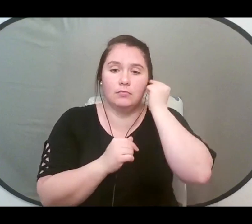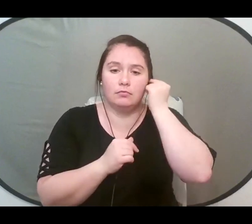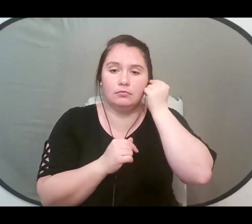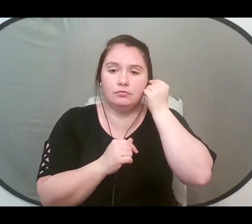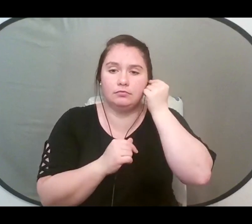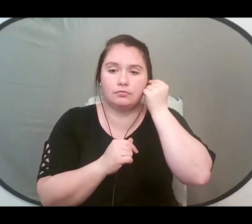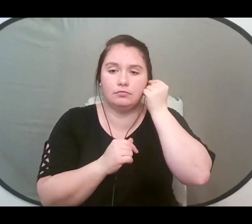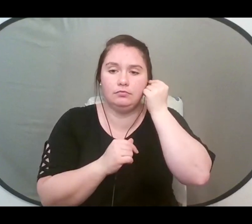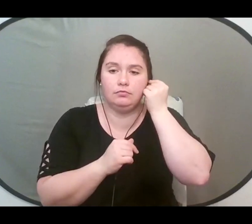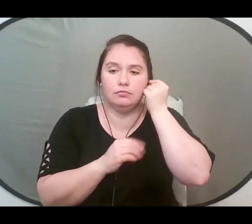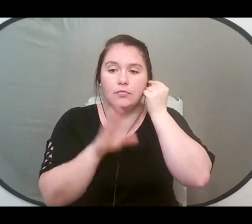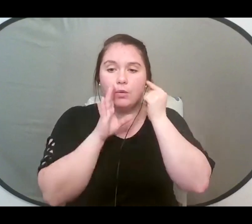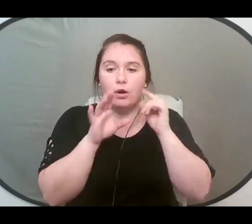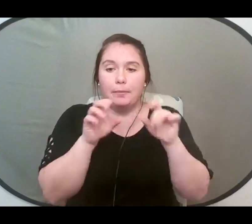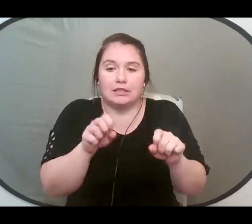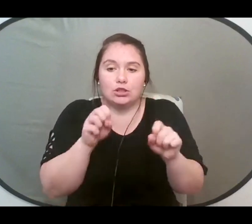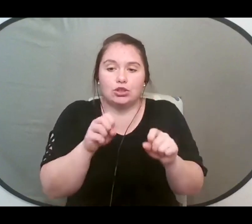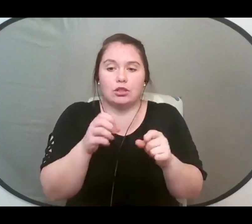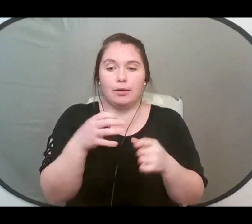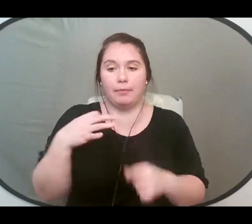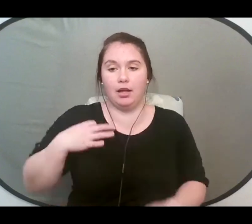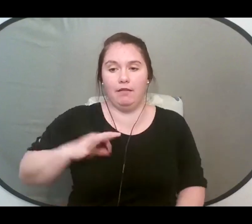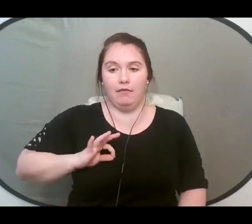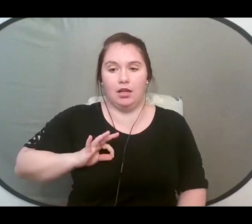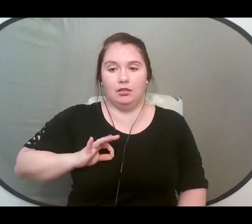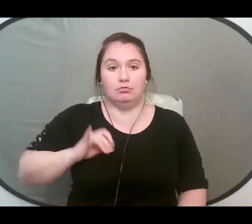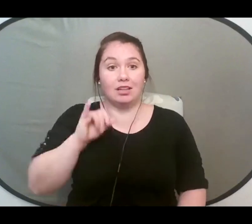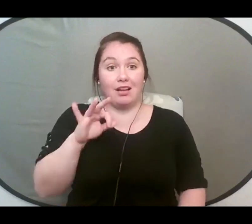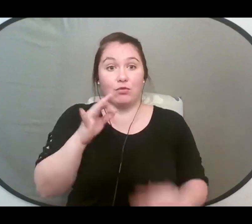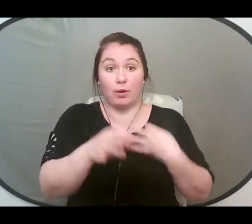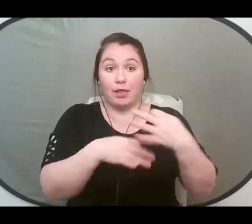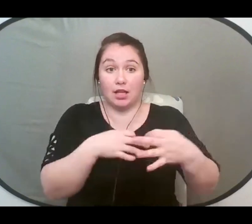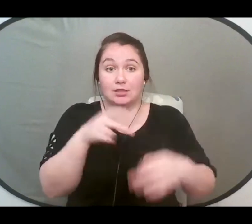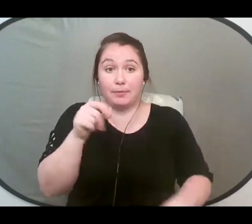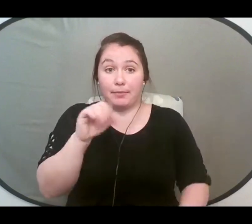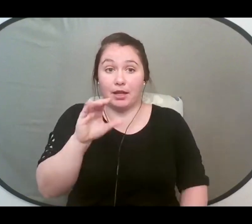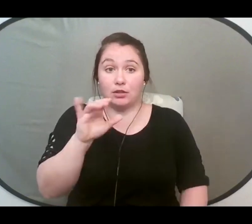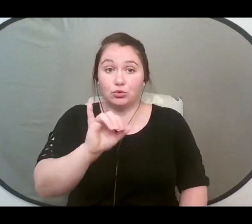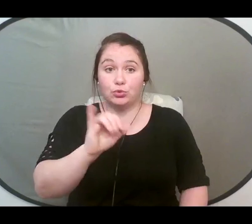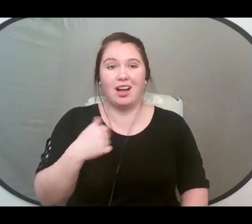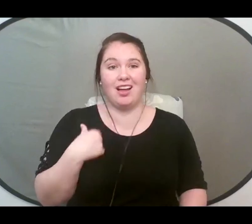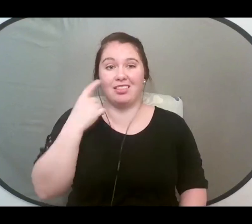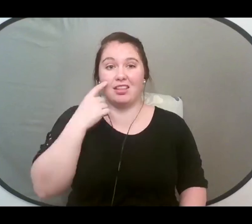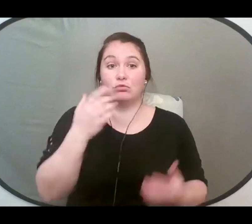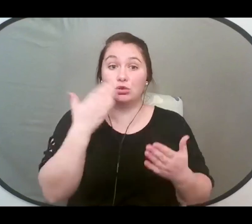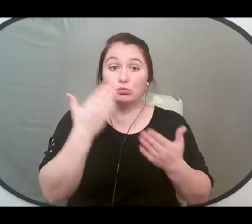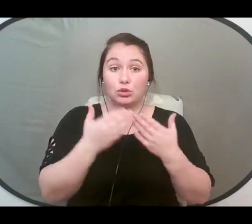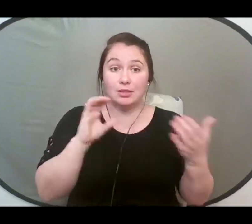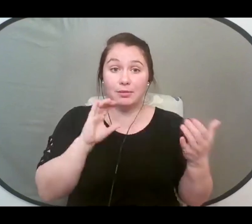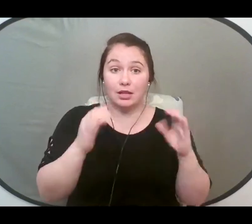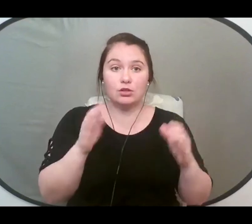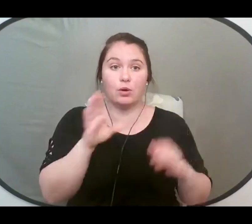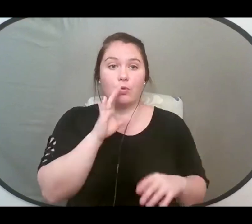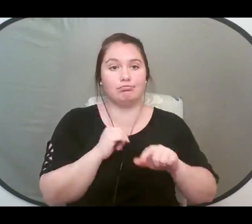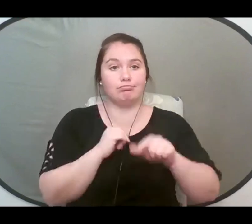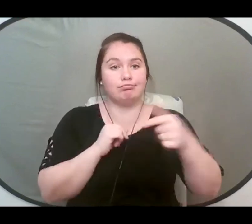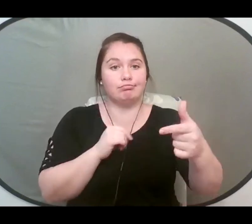would potentially be benefited from being replaced. So I think a lot of good similarities there, and I'll turn it over to group